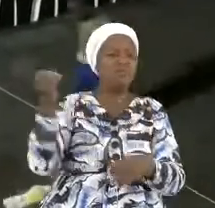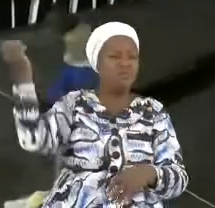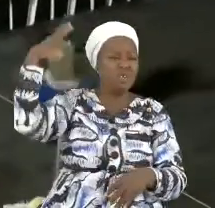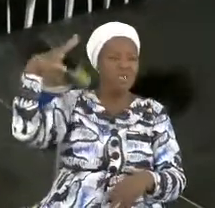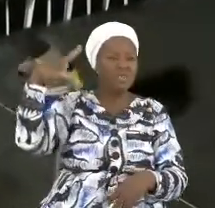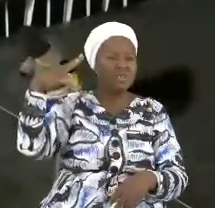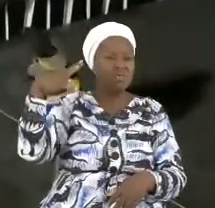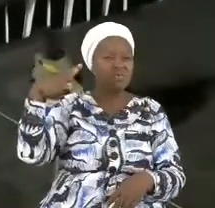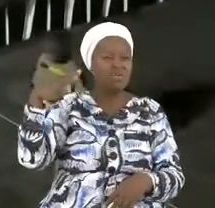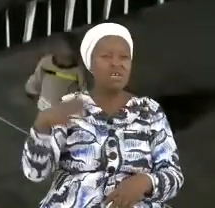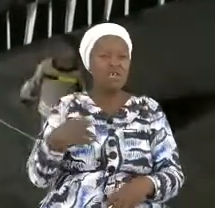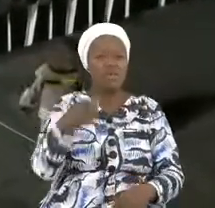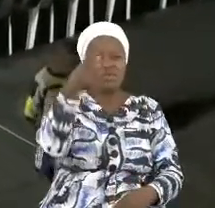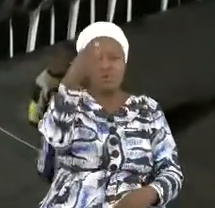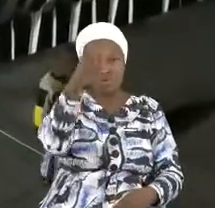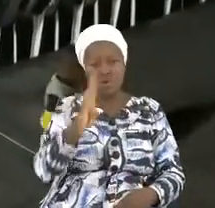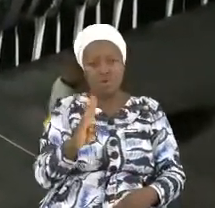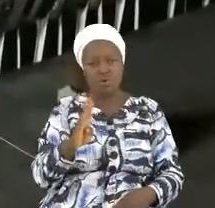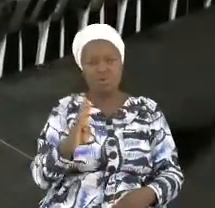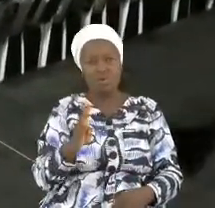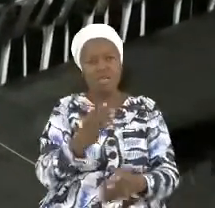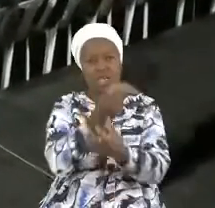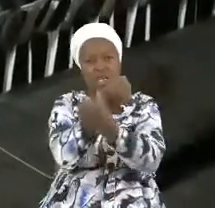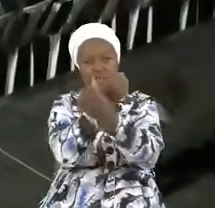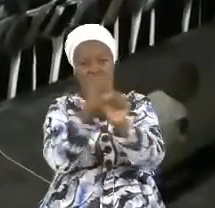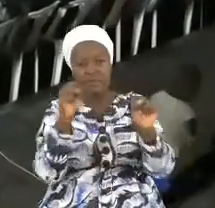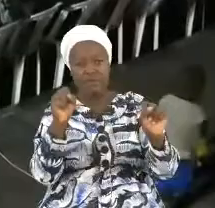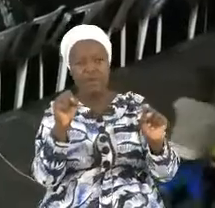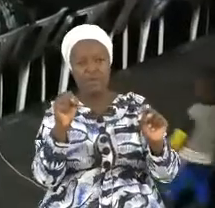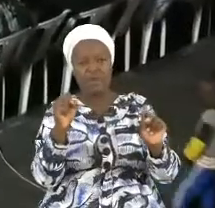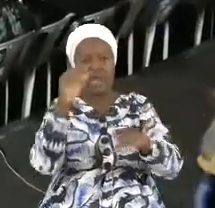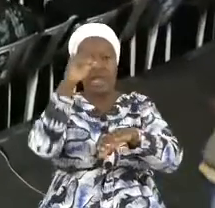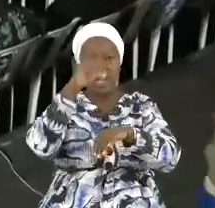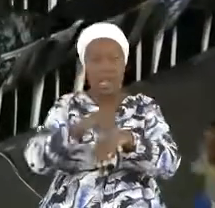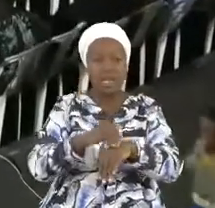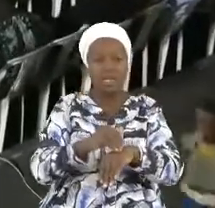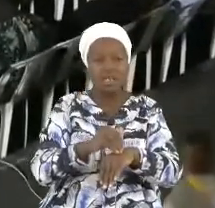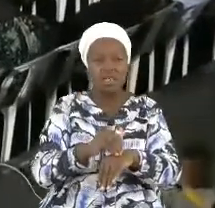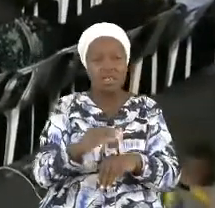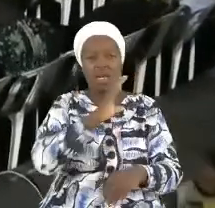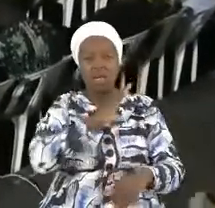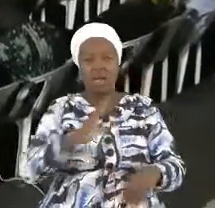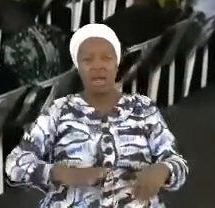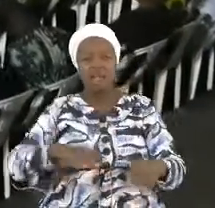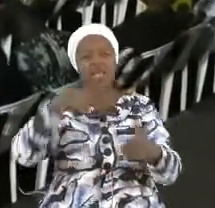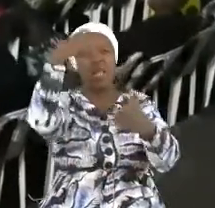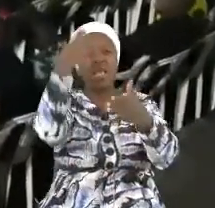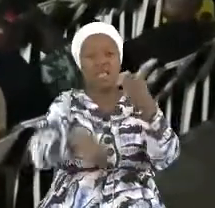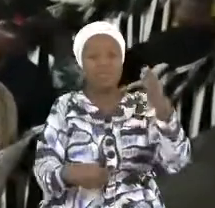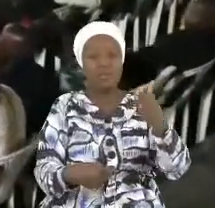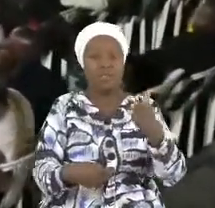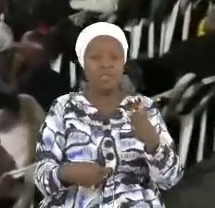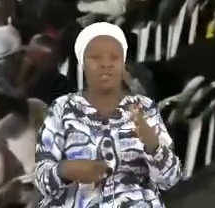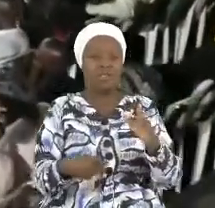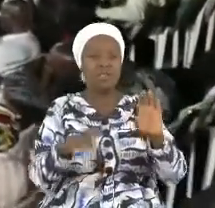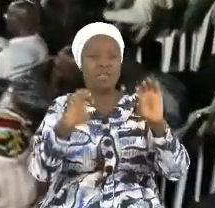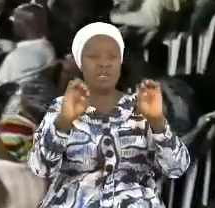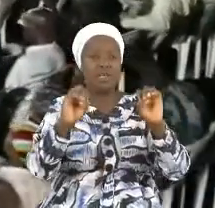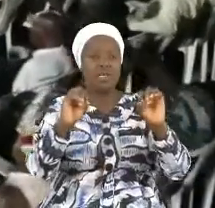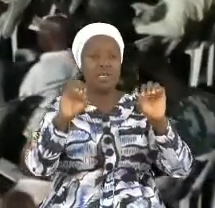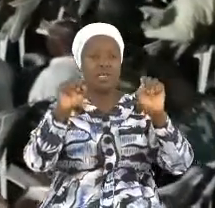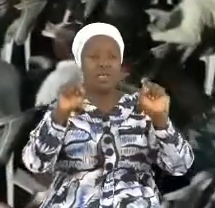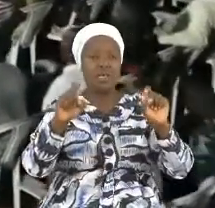redemption at Christ's expense. Christ paid for it all.